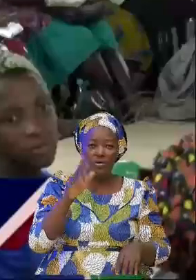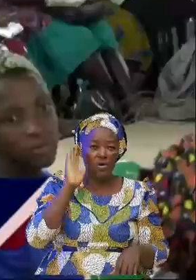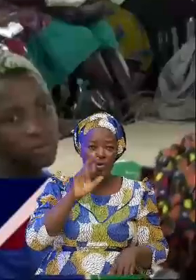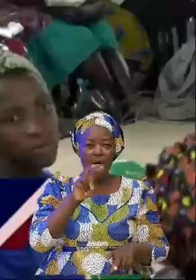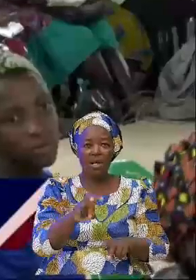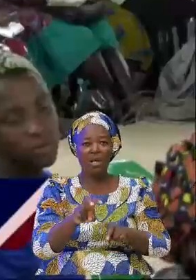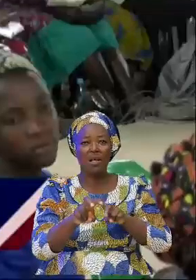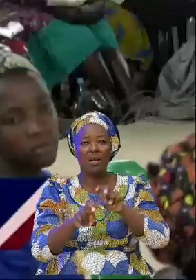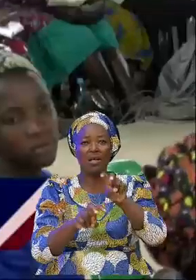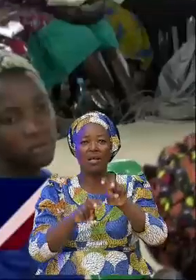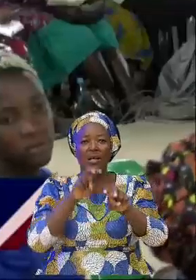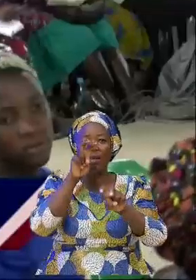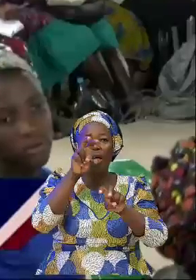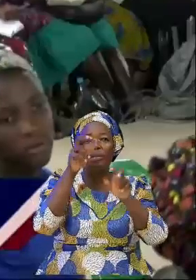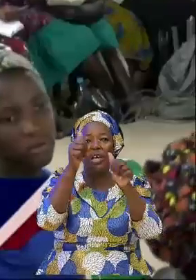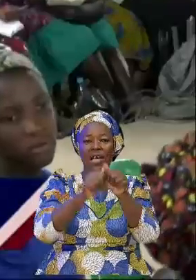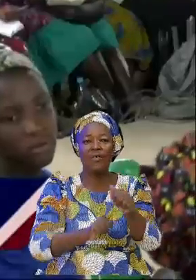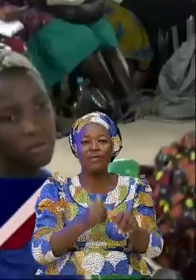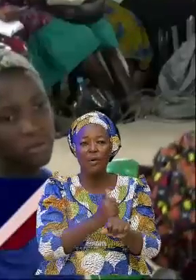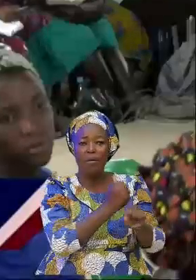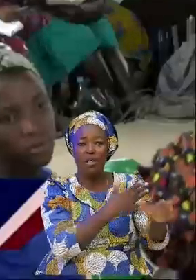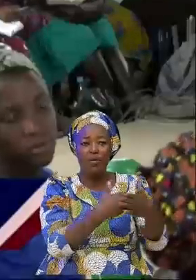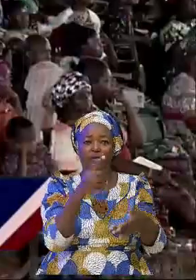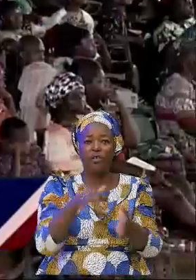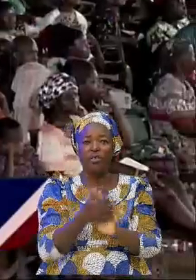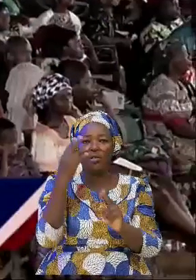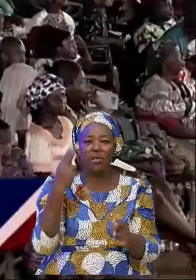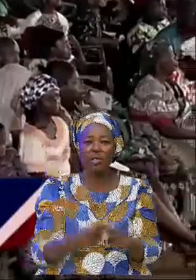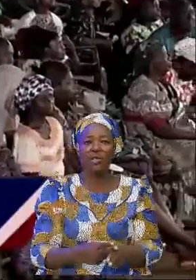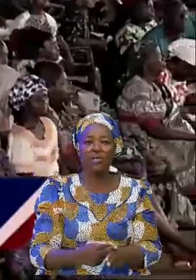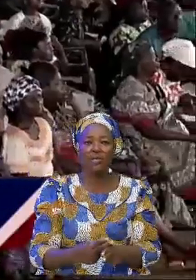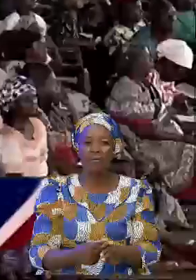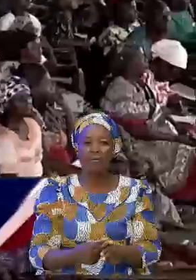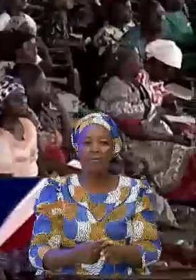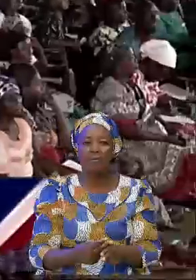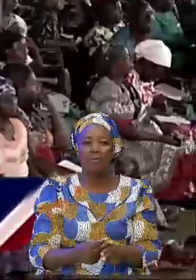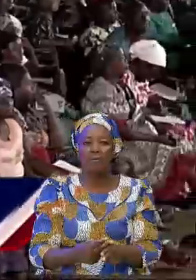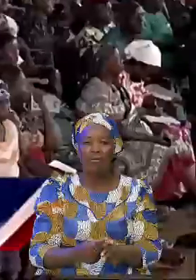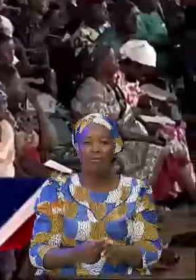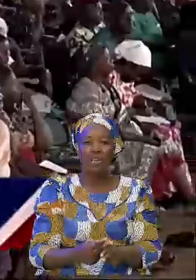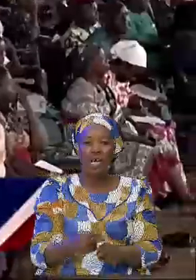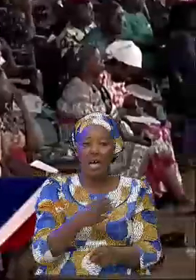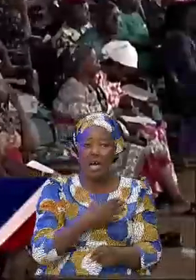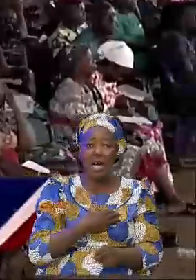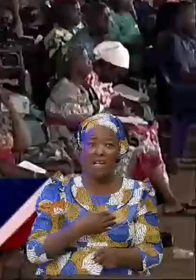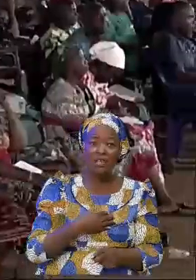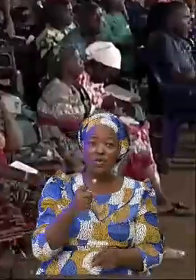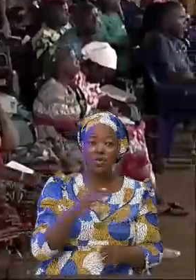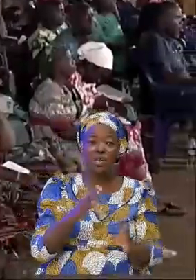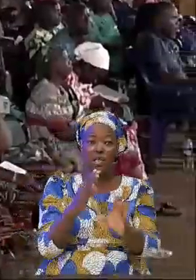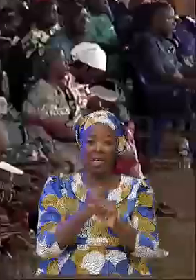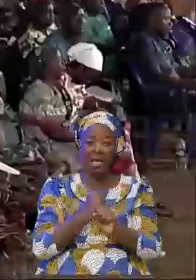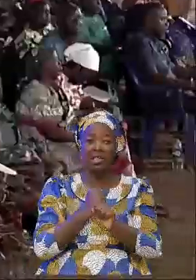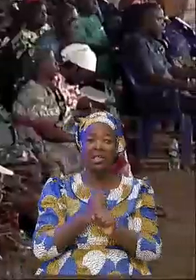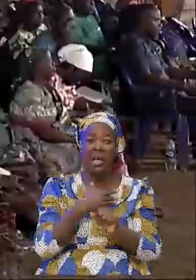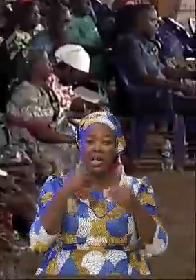No fear. You will climb every mountain before you. You will